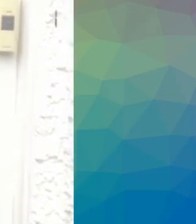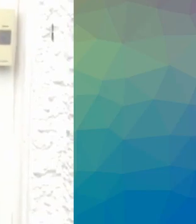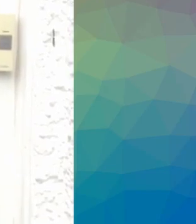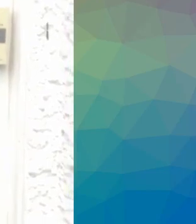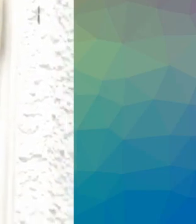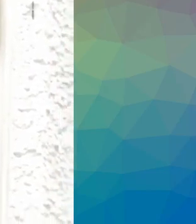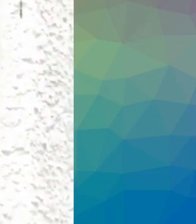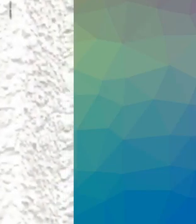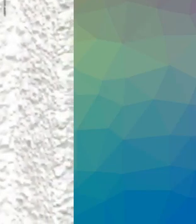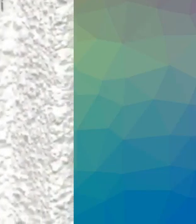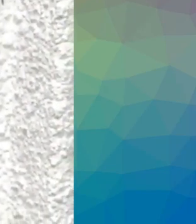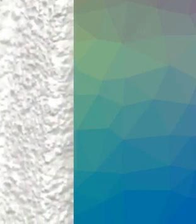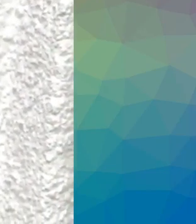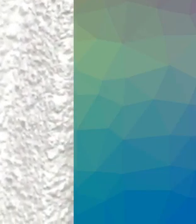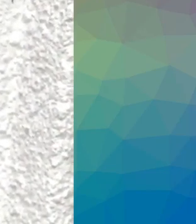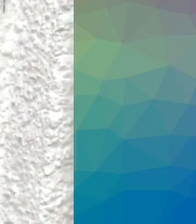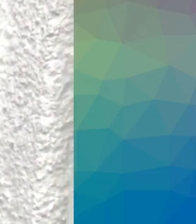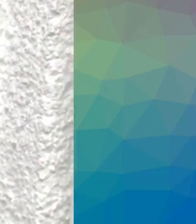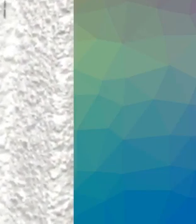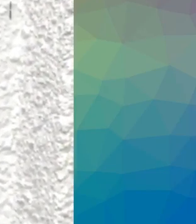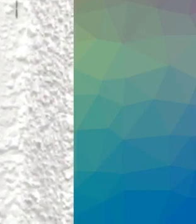Everyone, hope you are all